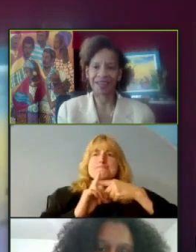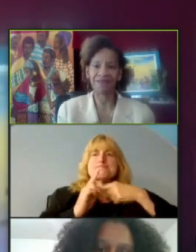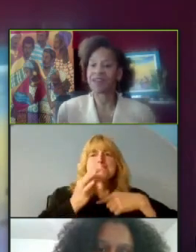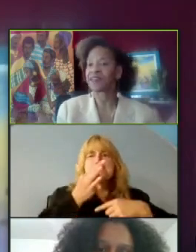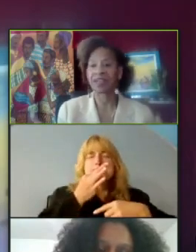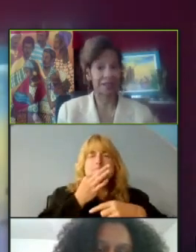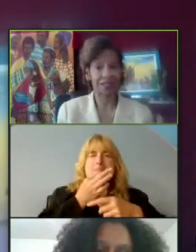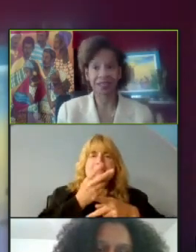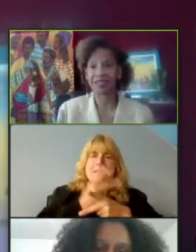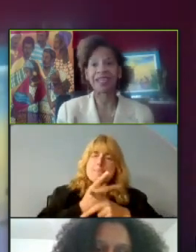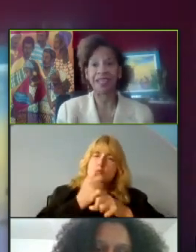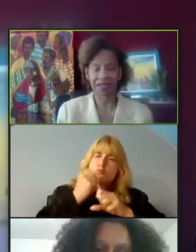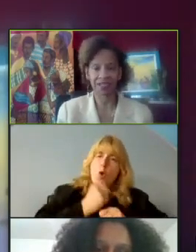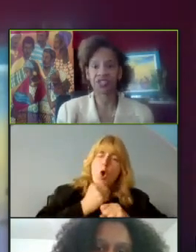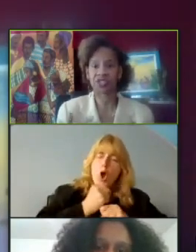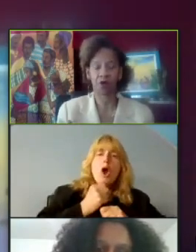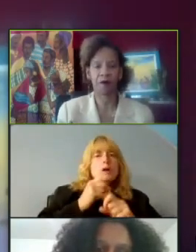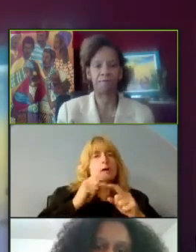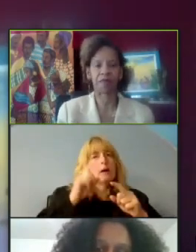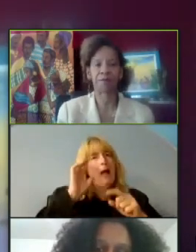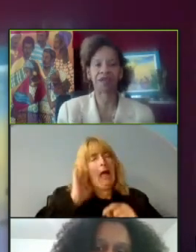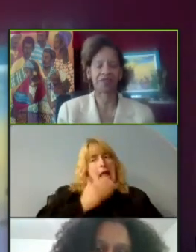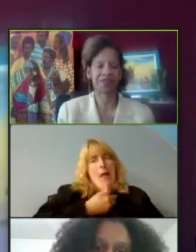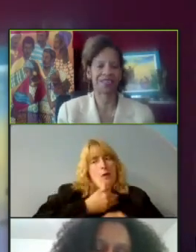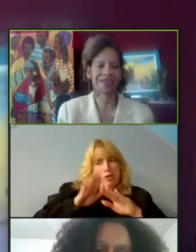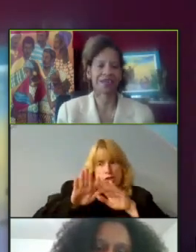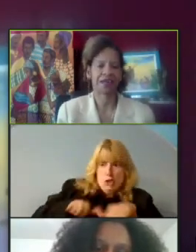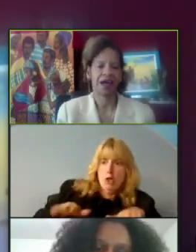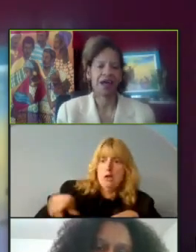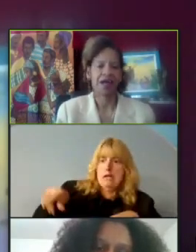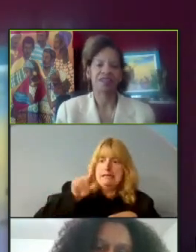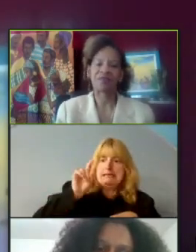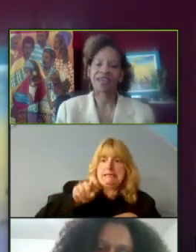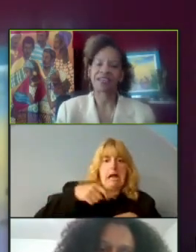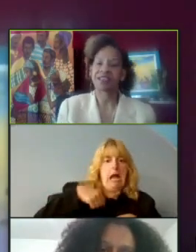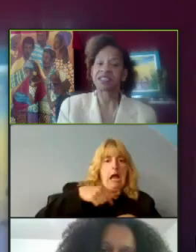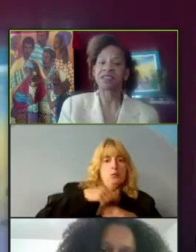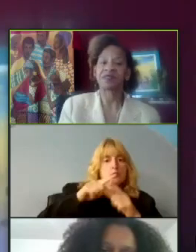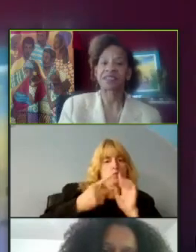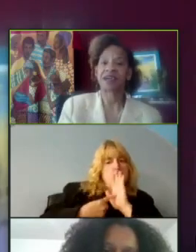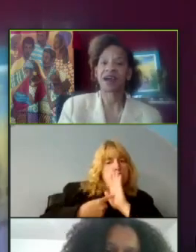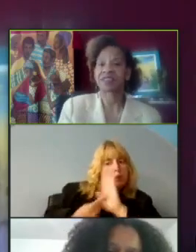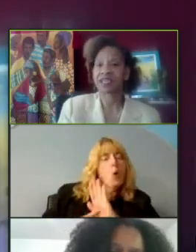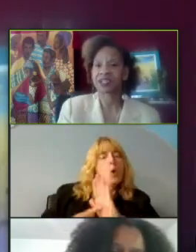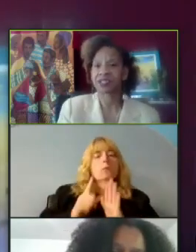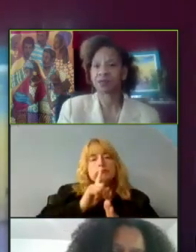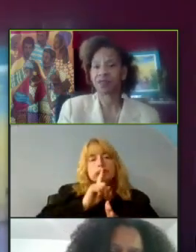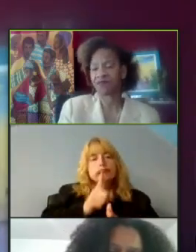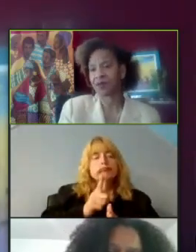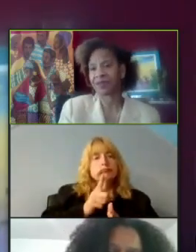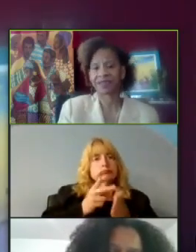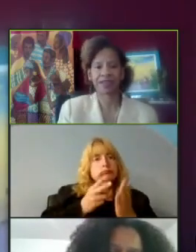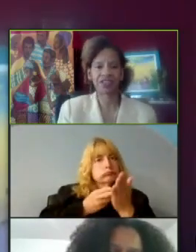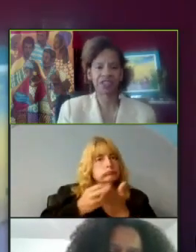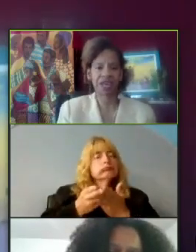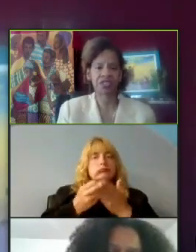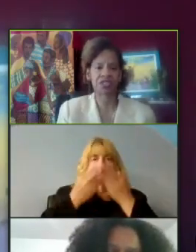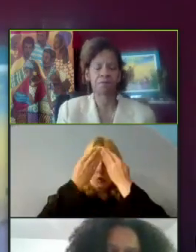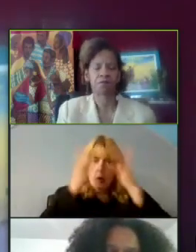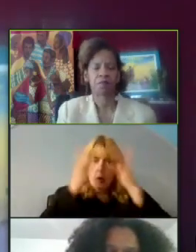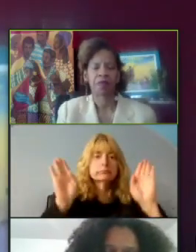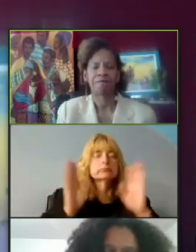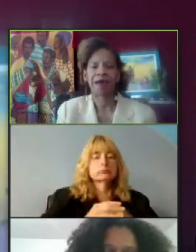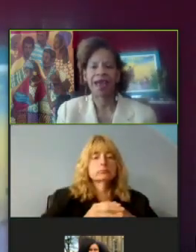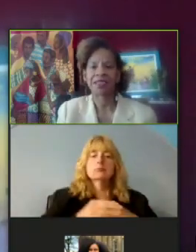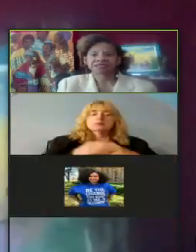children, if nothing else, need us to show up and be authentic. So we'd like to continue this conversation with a focus on